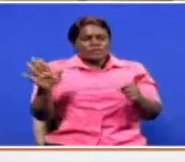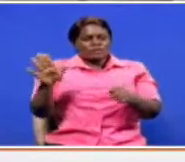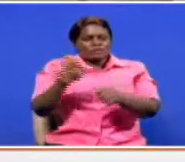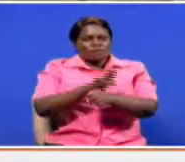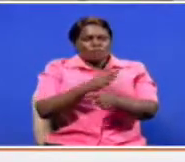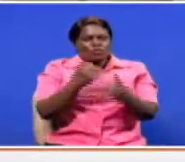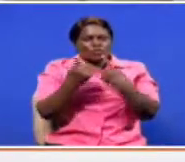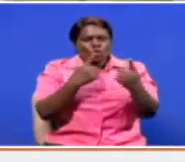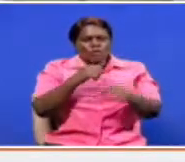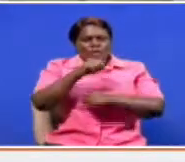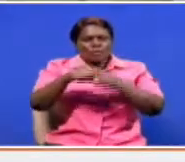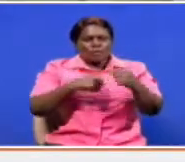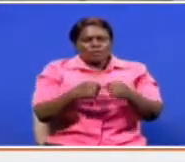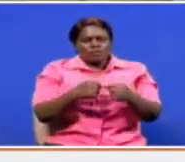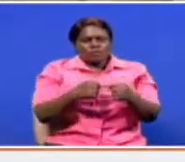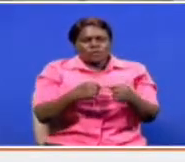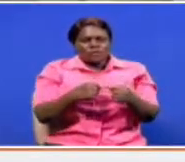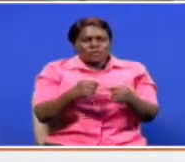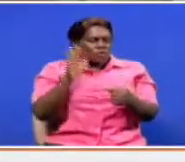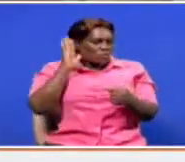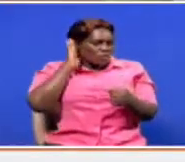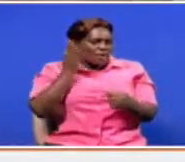talking about, all these things around